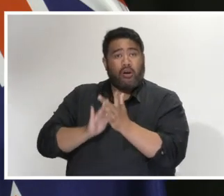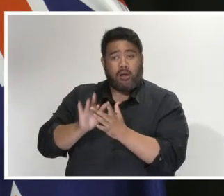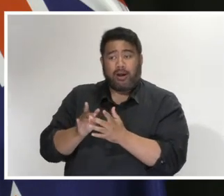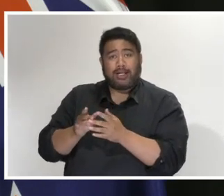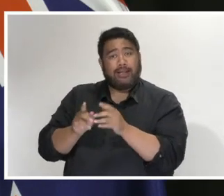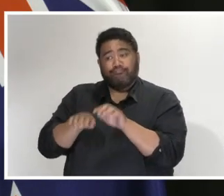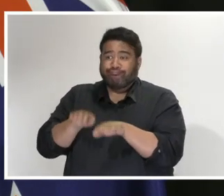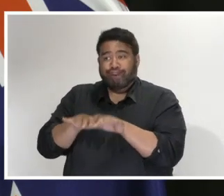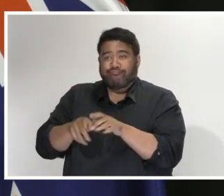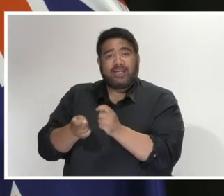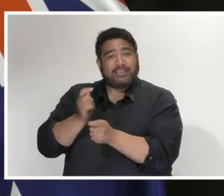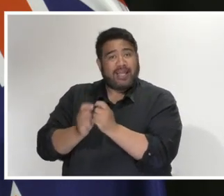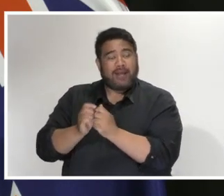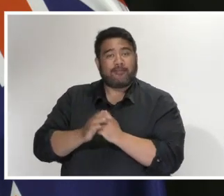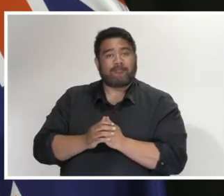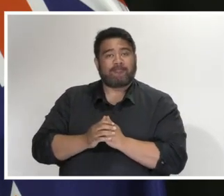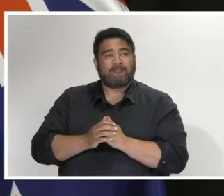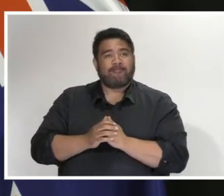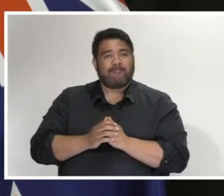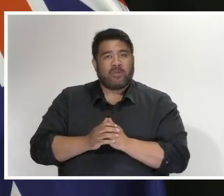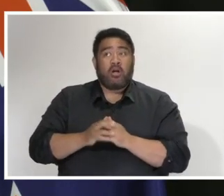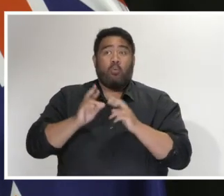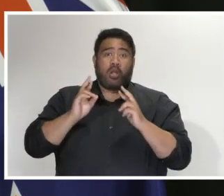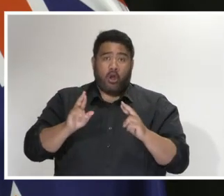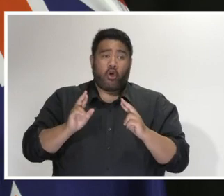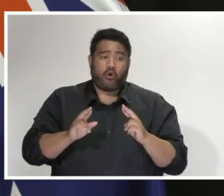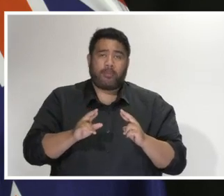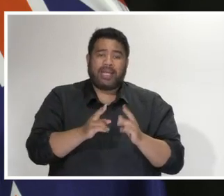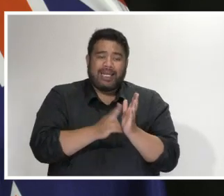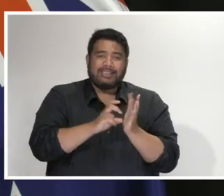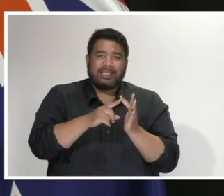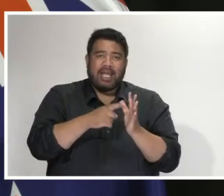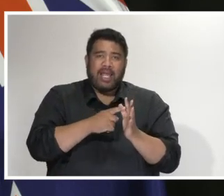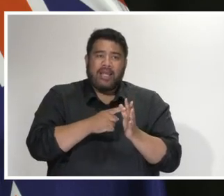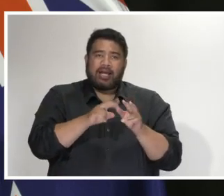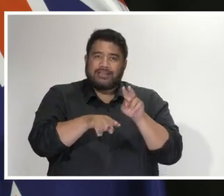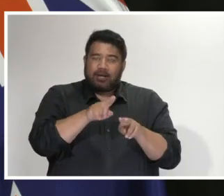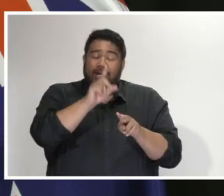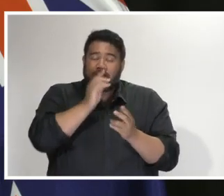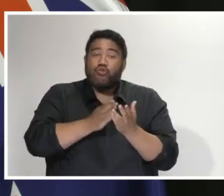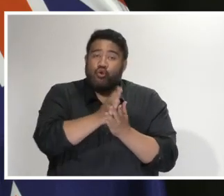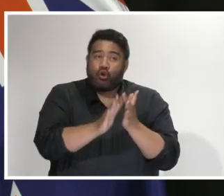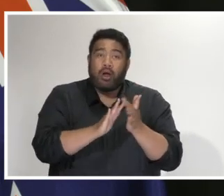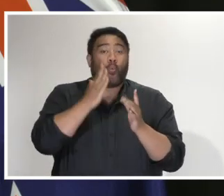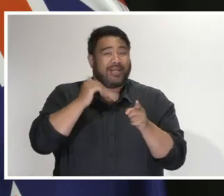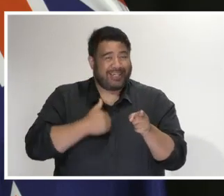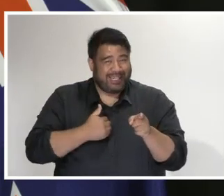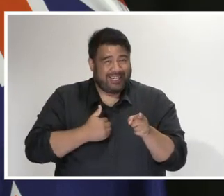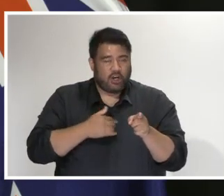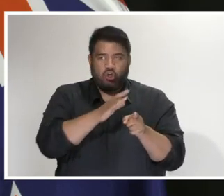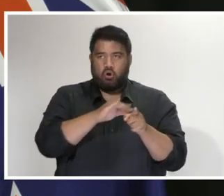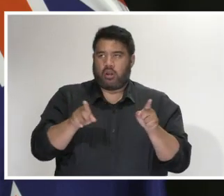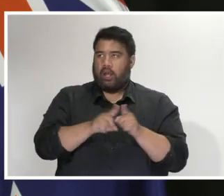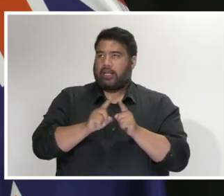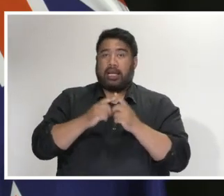there is to get NCEA assessment to the point where it's available when it's needed, rather than having, you know, a block of exams at the end of